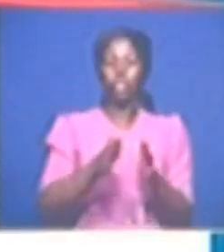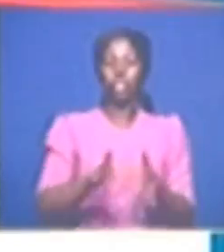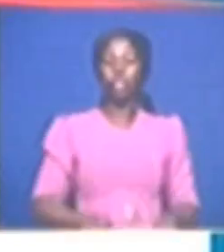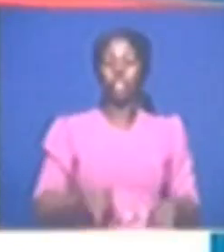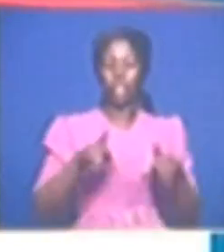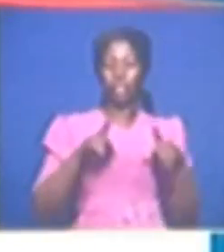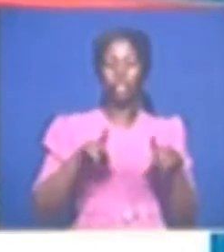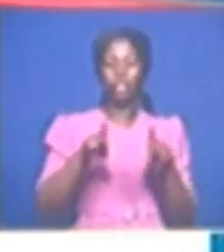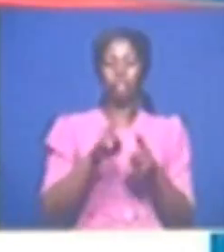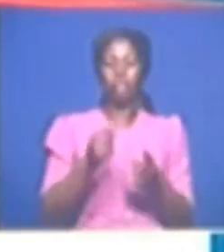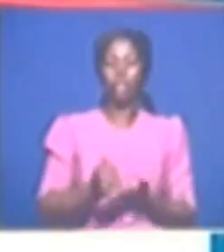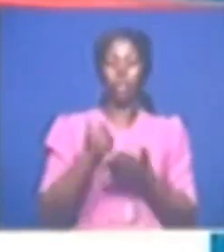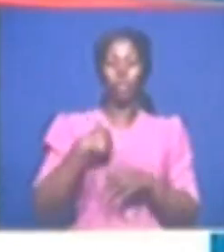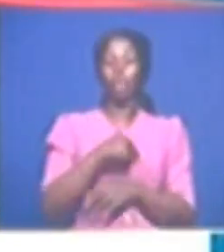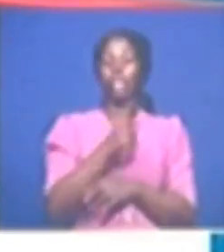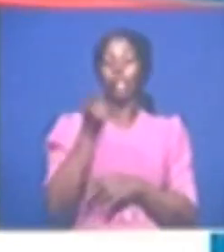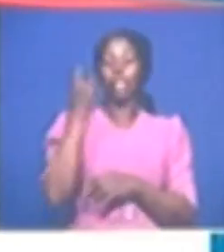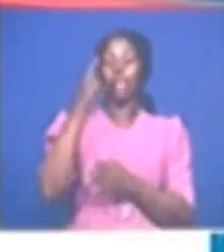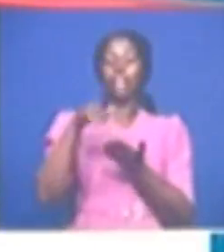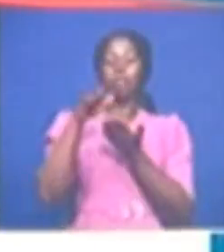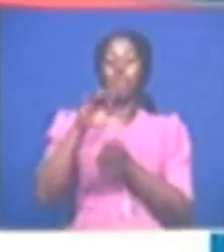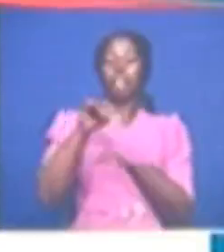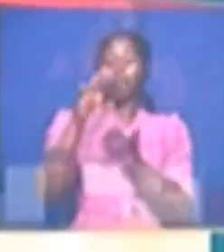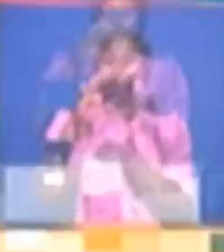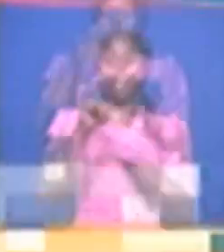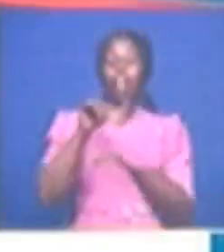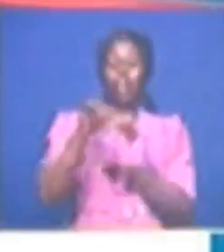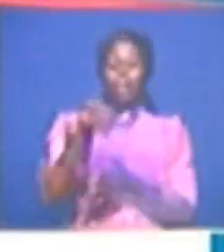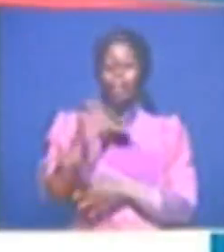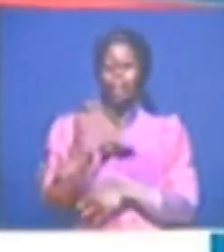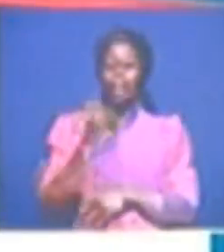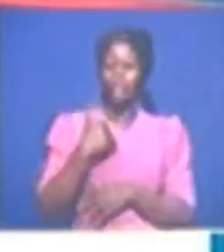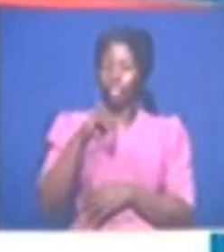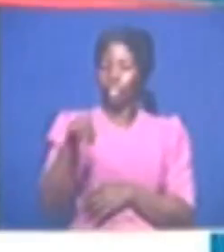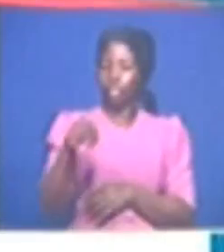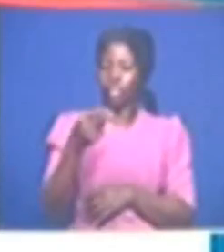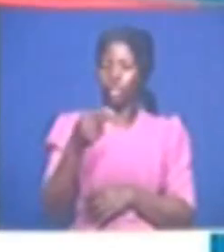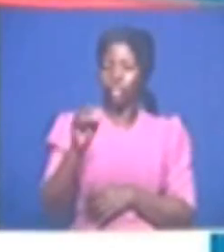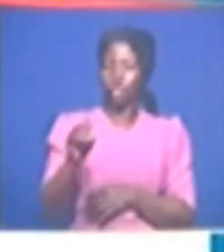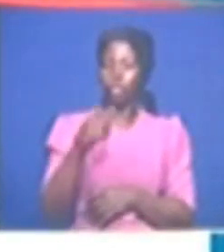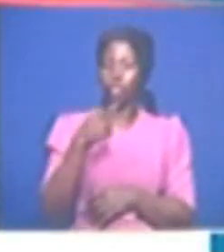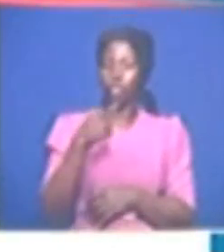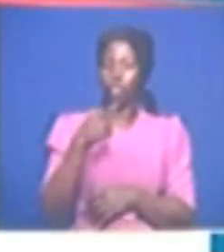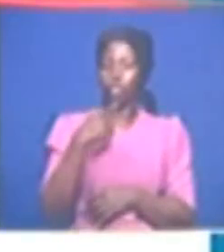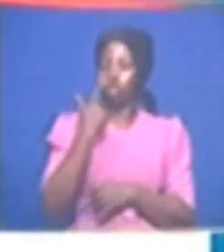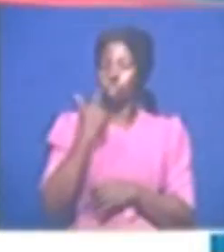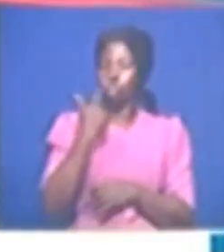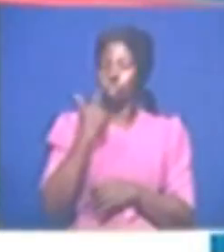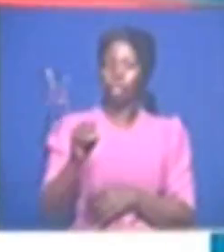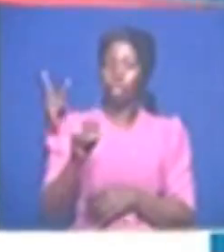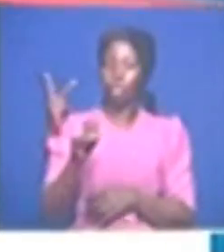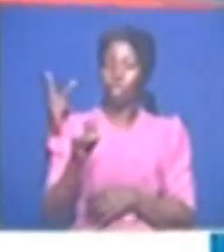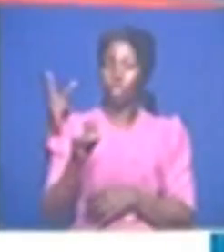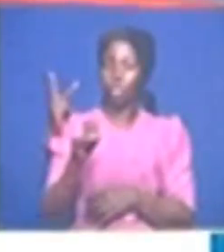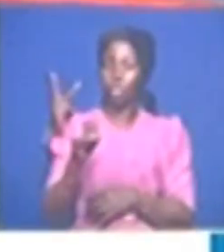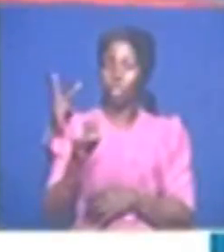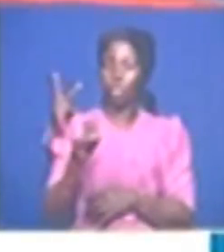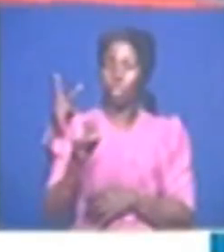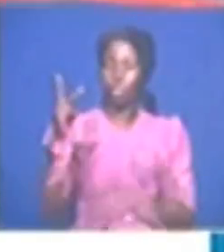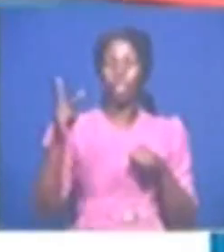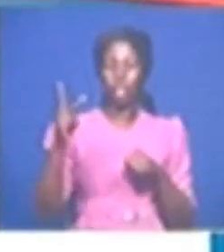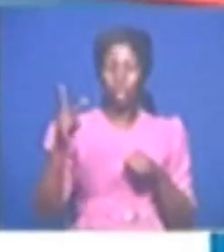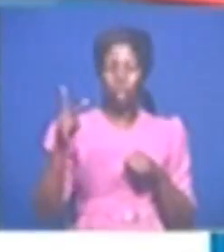of the environment. Joining me now is John Kioli, who is the chairperson of the Kenya Climate, as well as a member